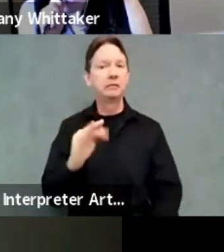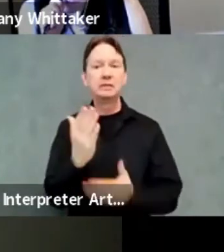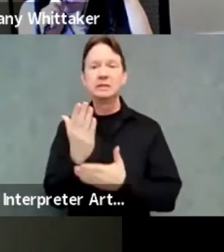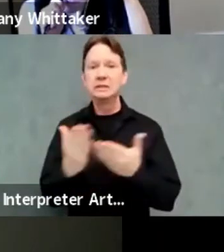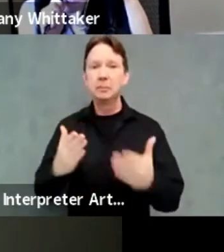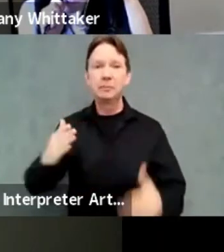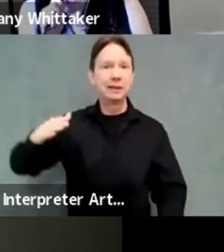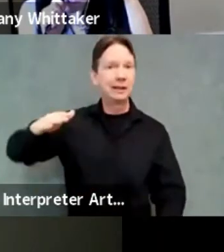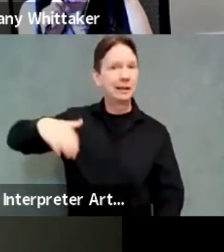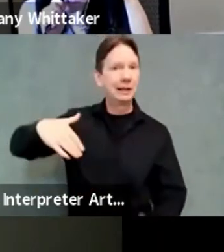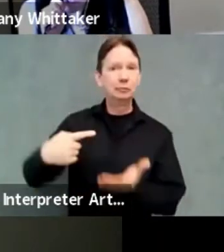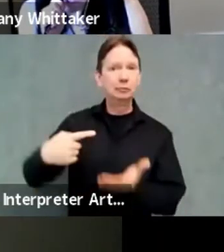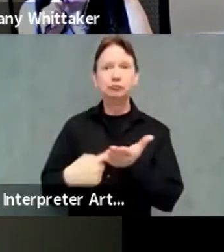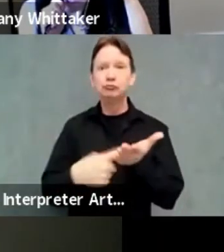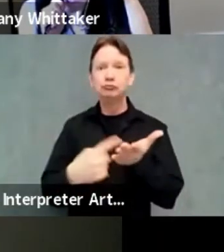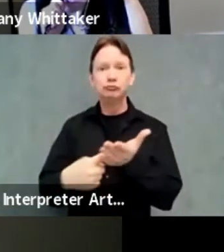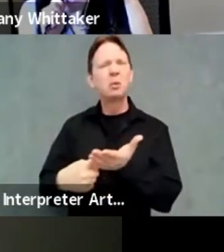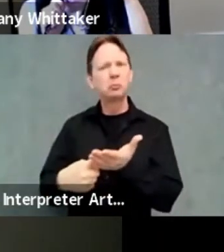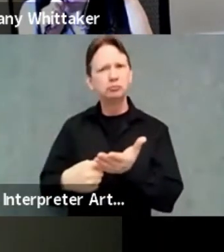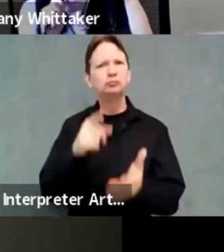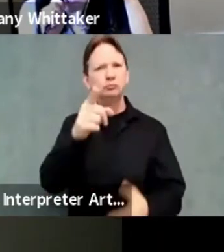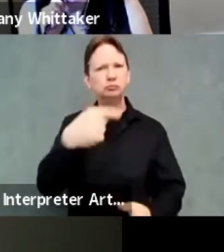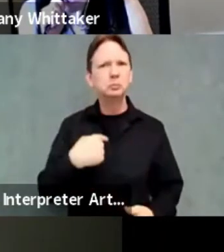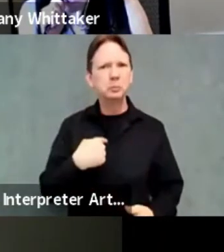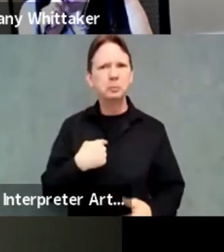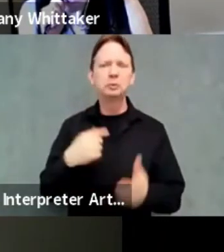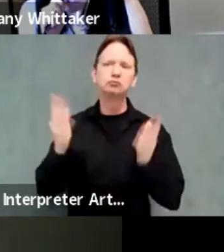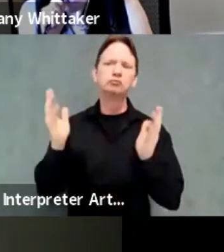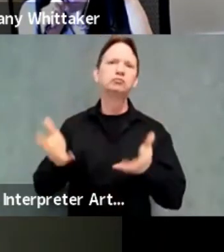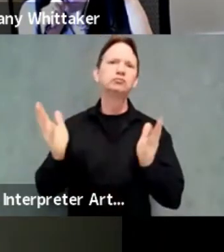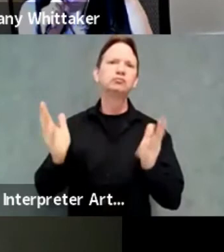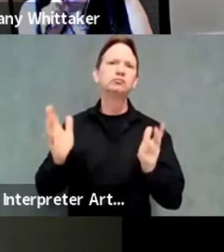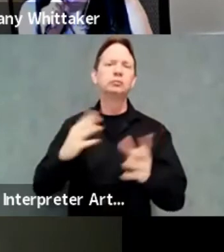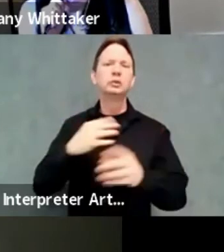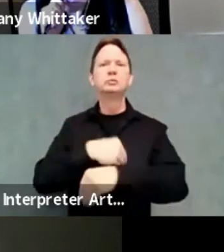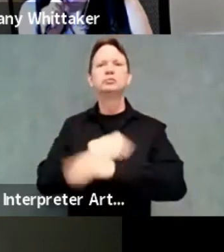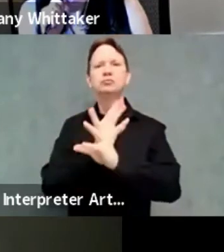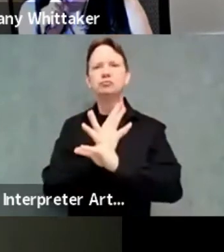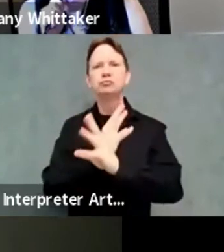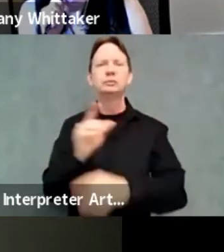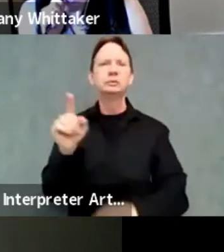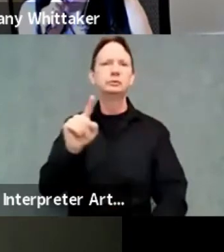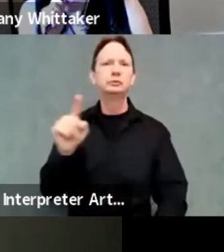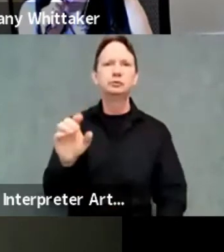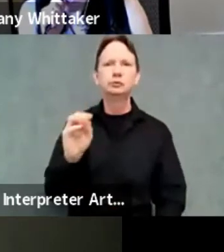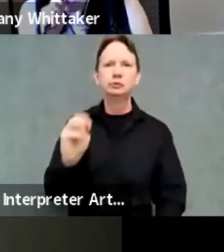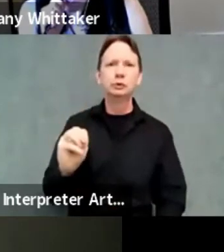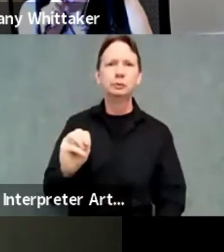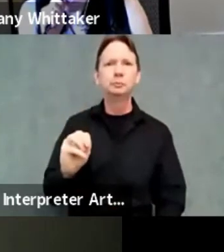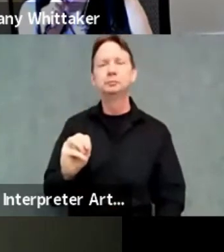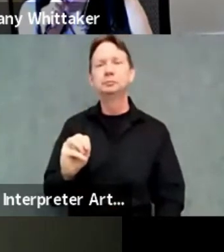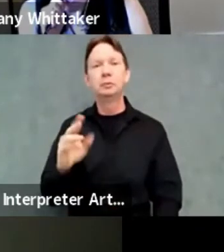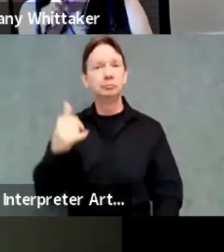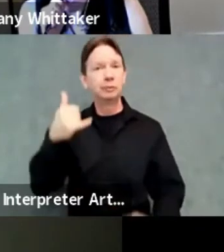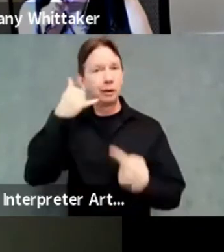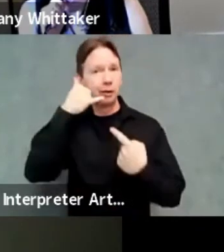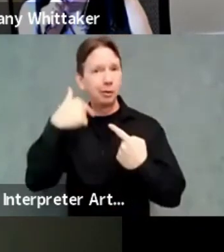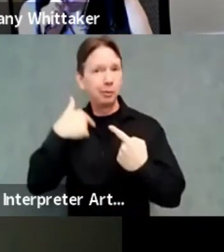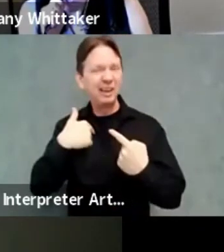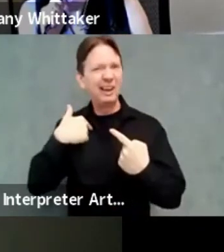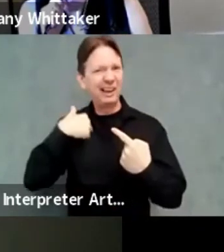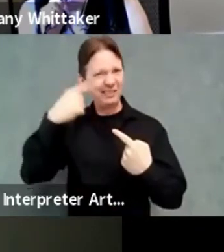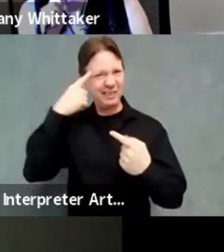either on a Zoom or a phone, or I think probably half of you probably already have my cell phone number. So I'm always happy to help you.